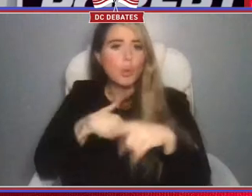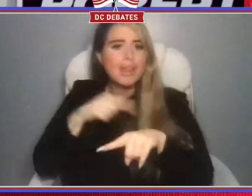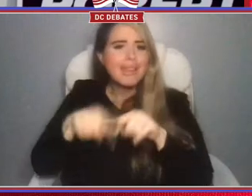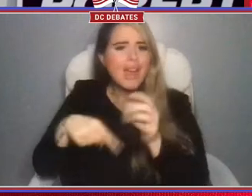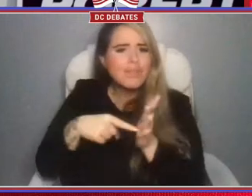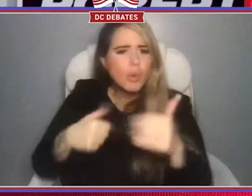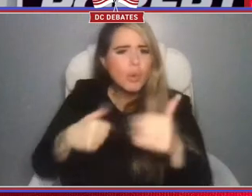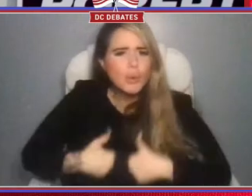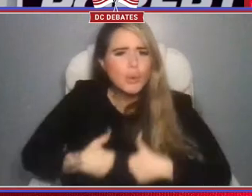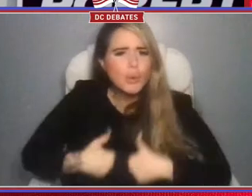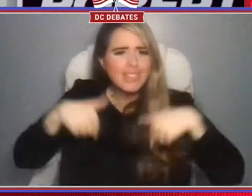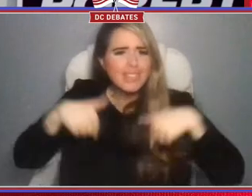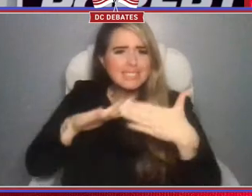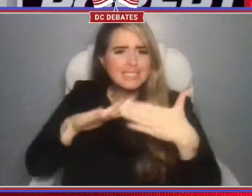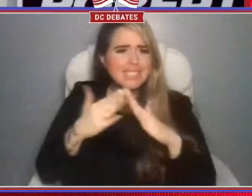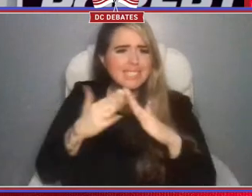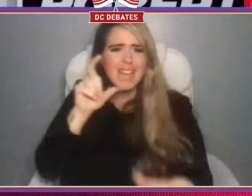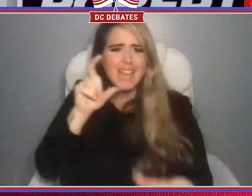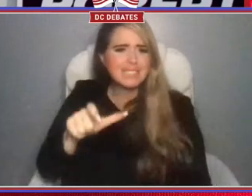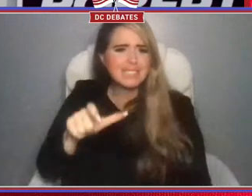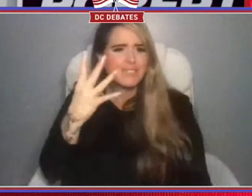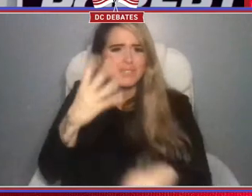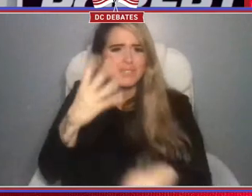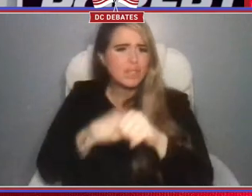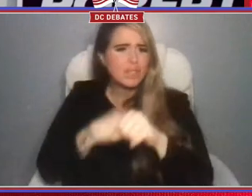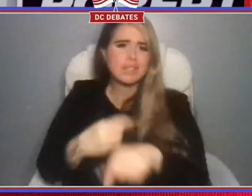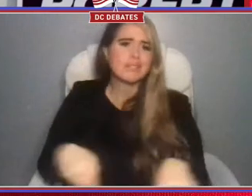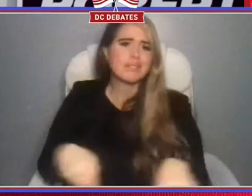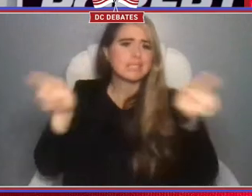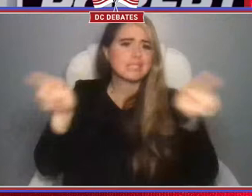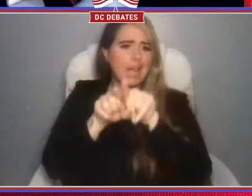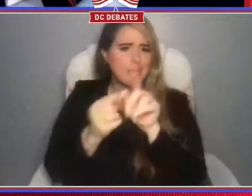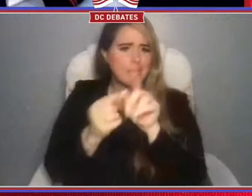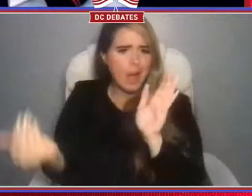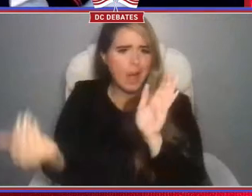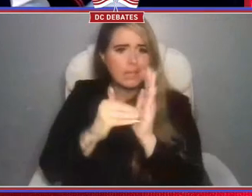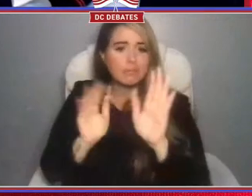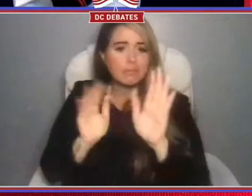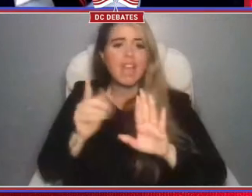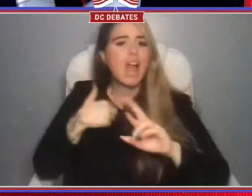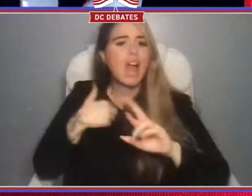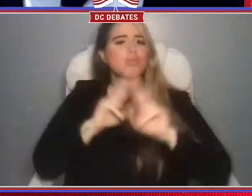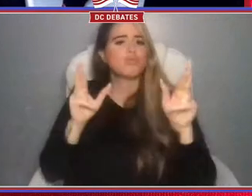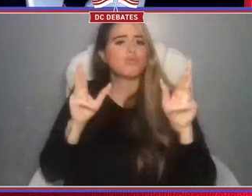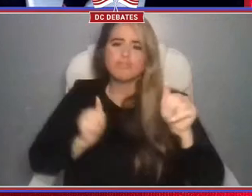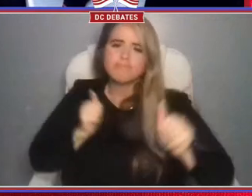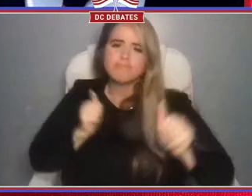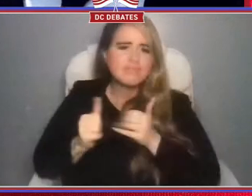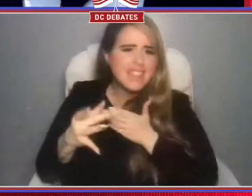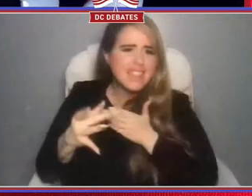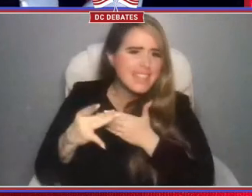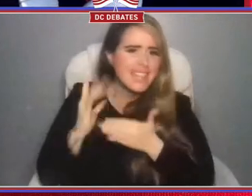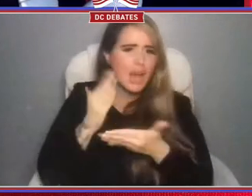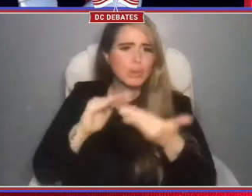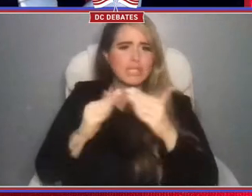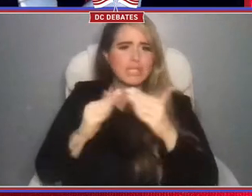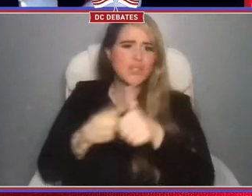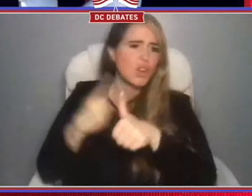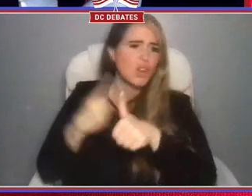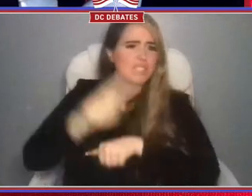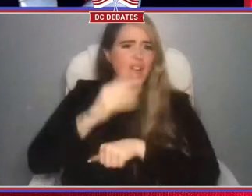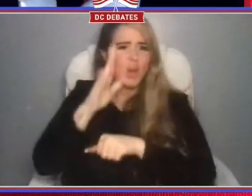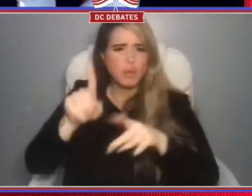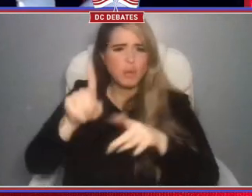another 4 years of the same. I am ready to lead our city. On day one, I will begin implementing my public